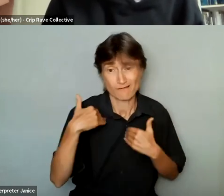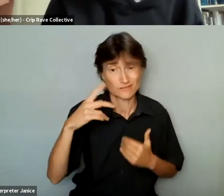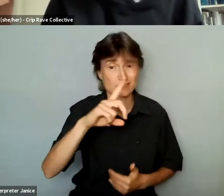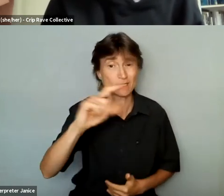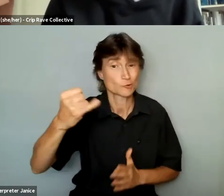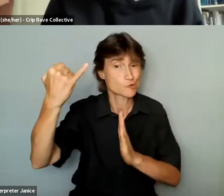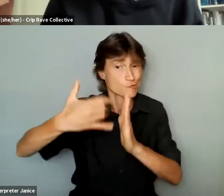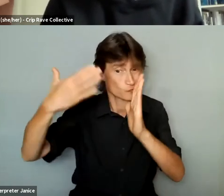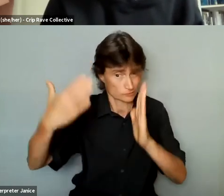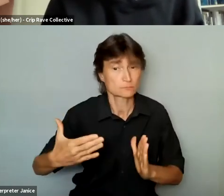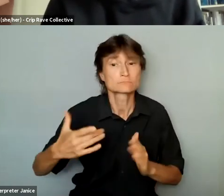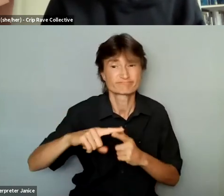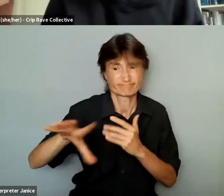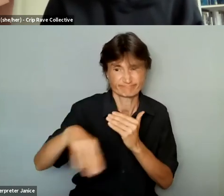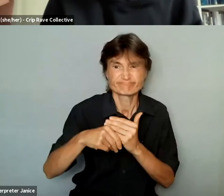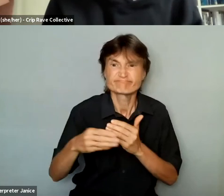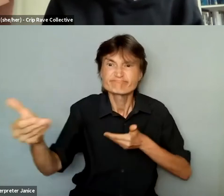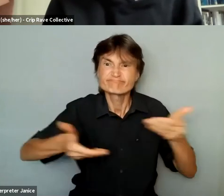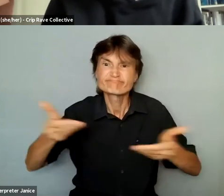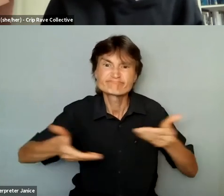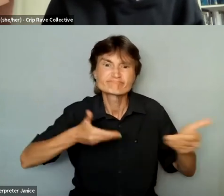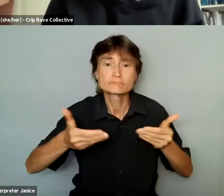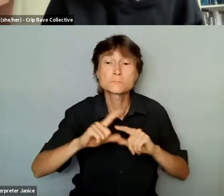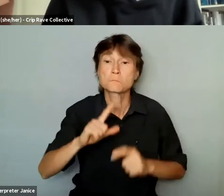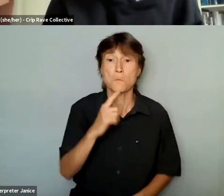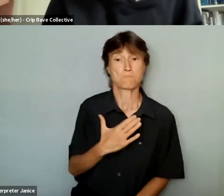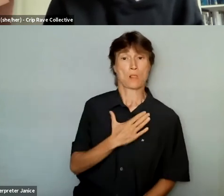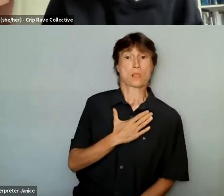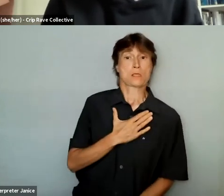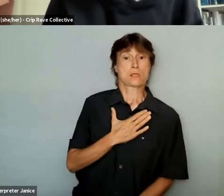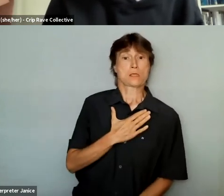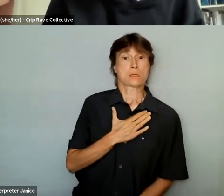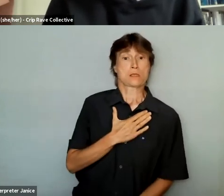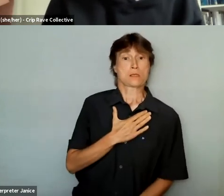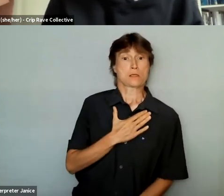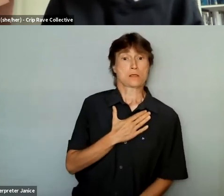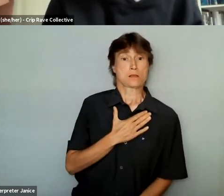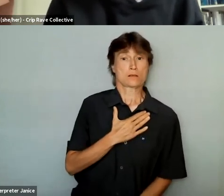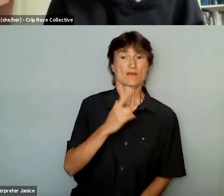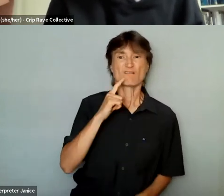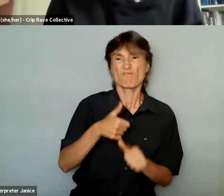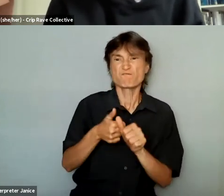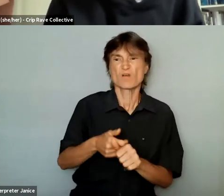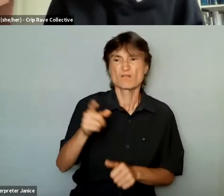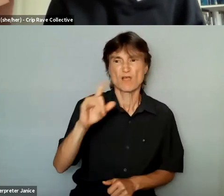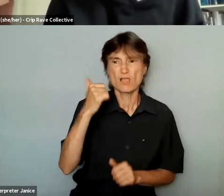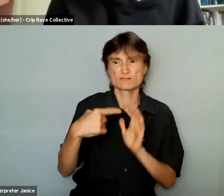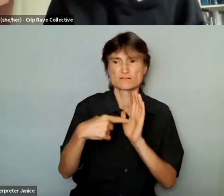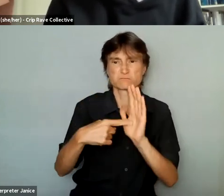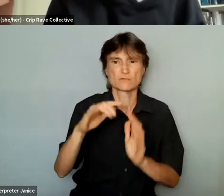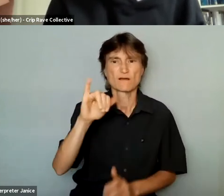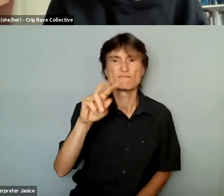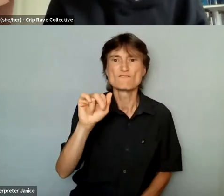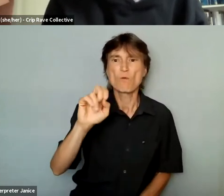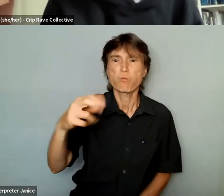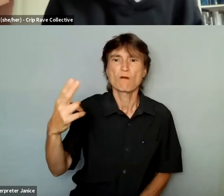artists. I kind of built mine around Johanna Hedva's example. And, you